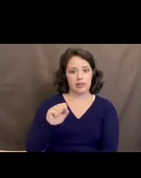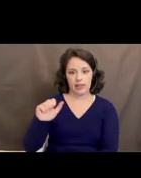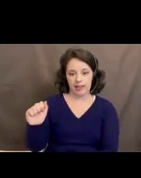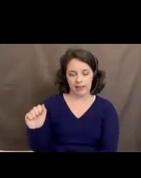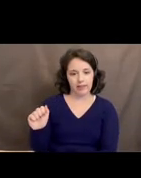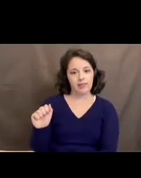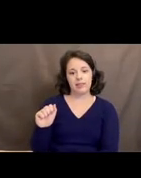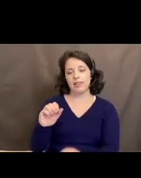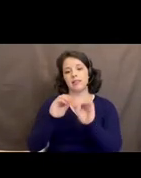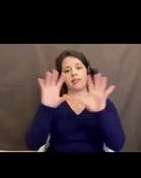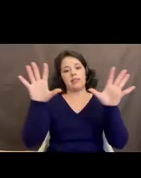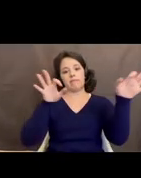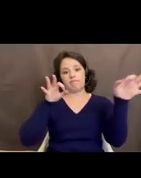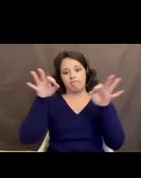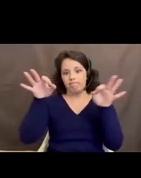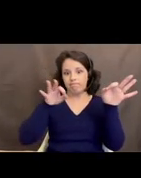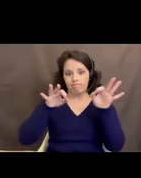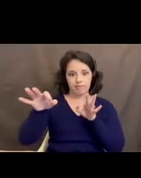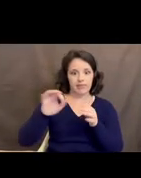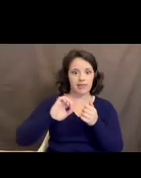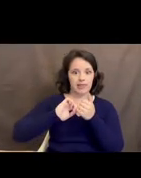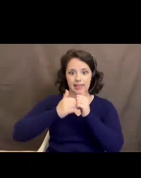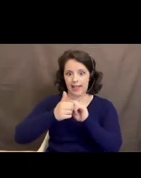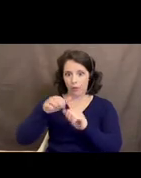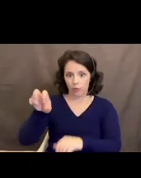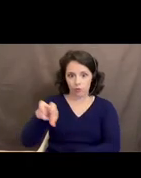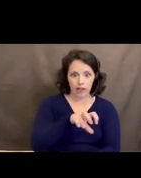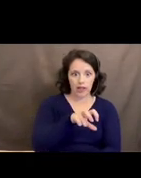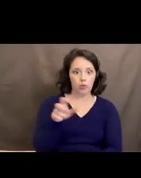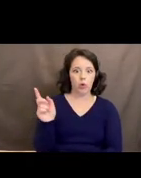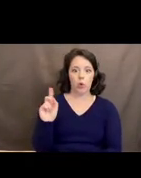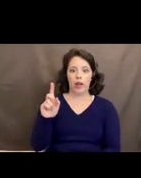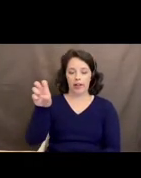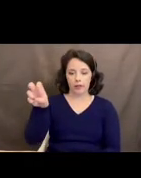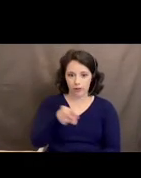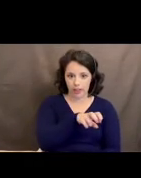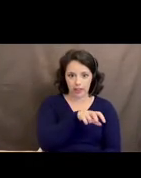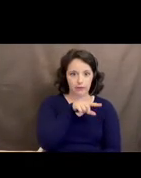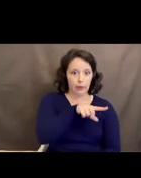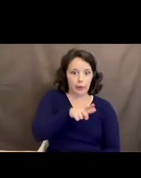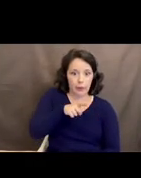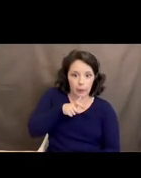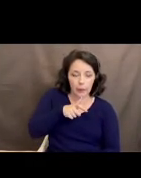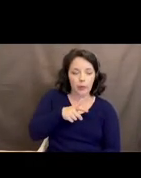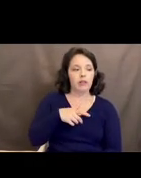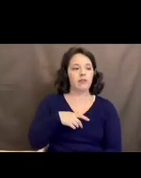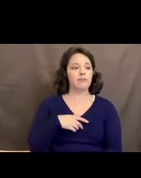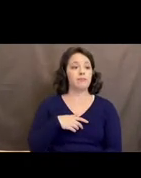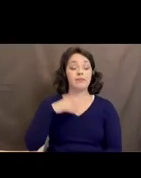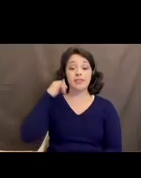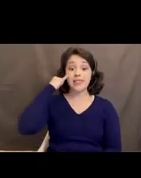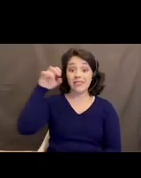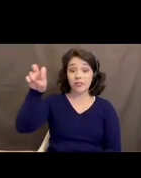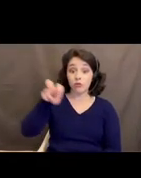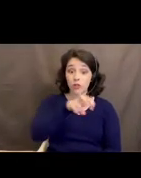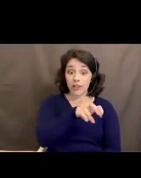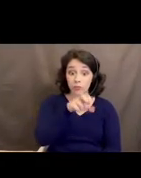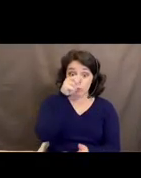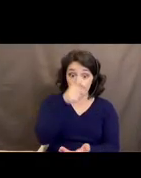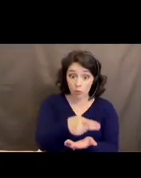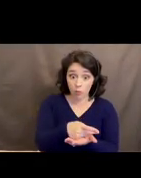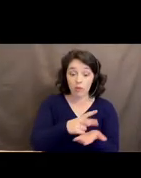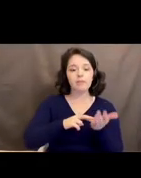throughout, and it is also important to plan. And if SSA approves the transfer, the former RP does have to